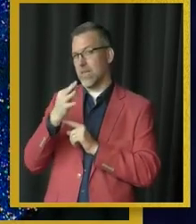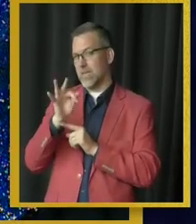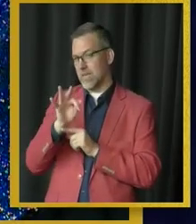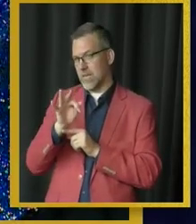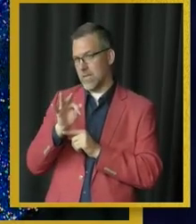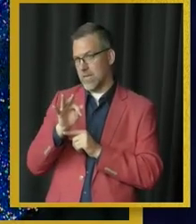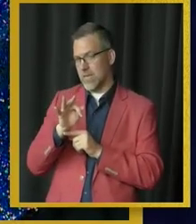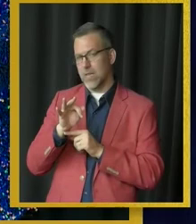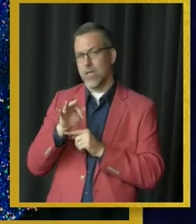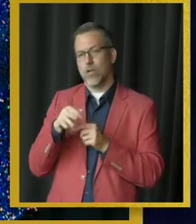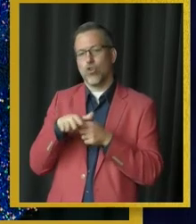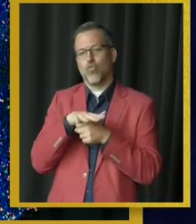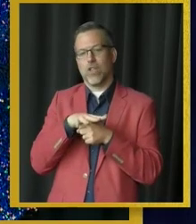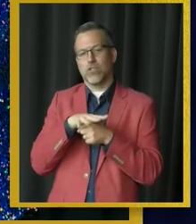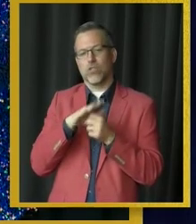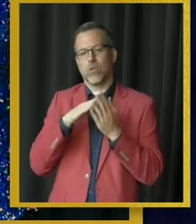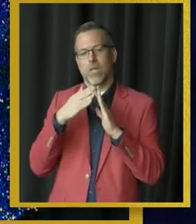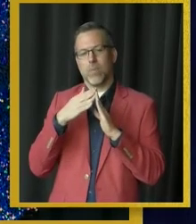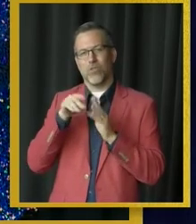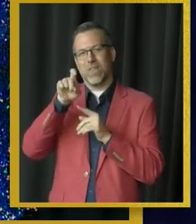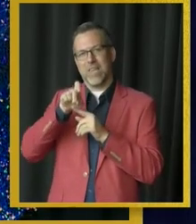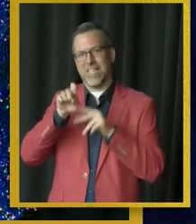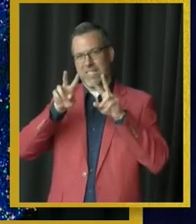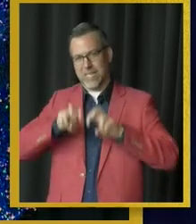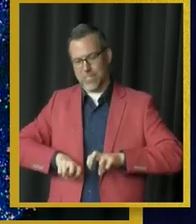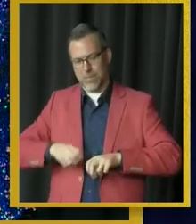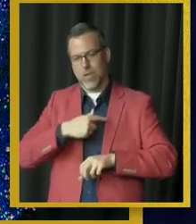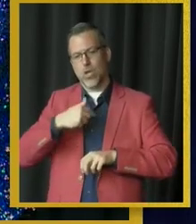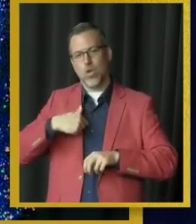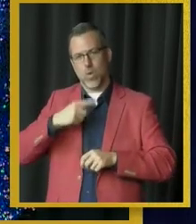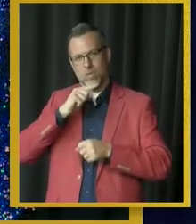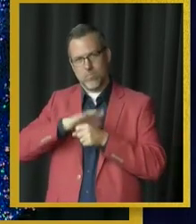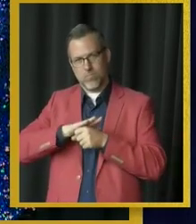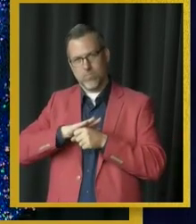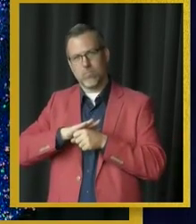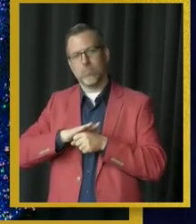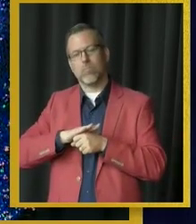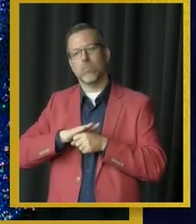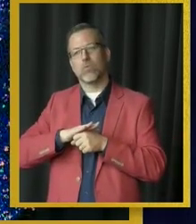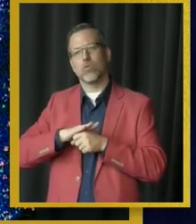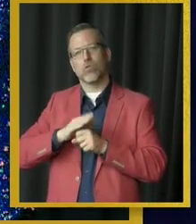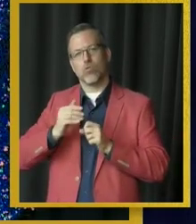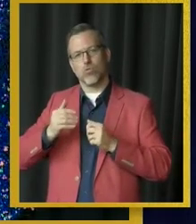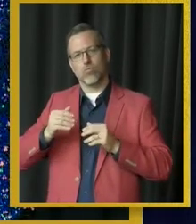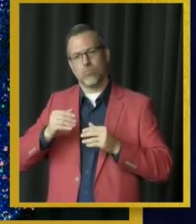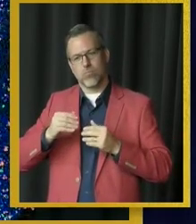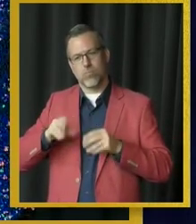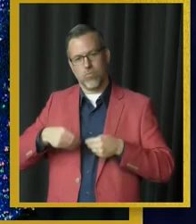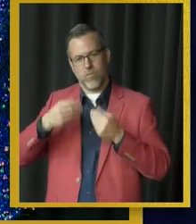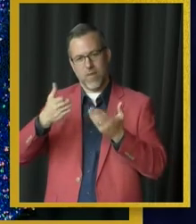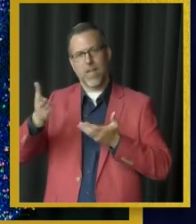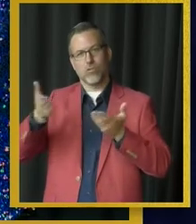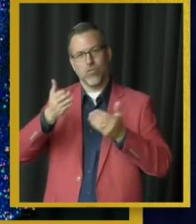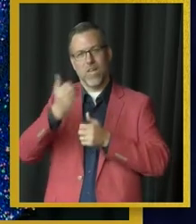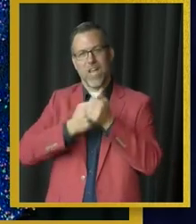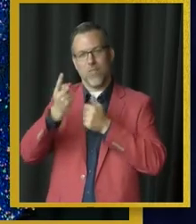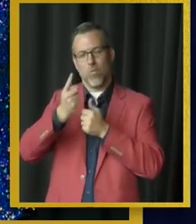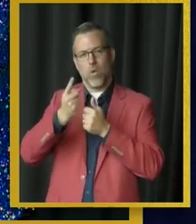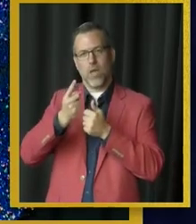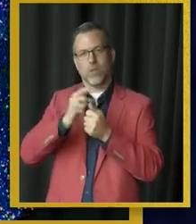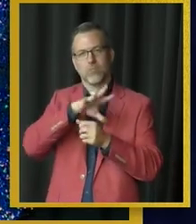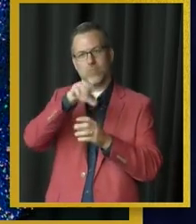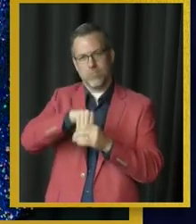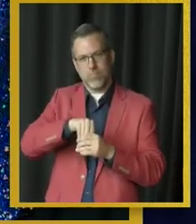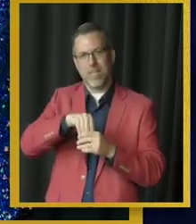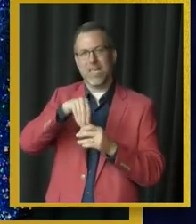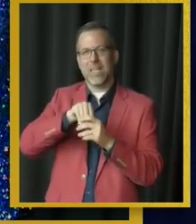2019 regional community needs assessment, and we are committed to delivering a vision where everyone belongs to a community rooted in